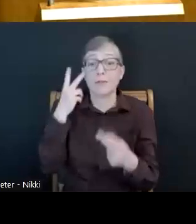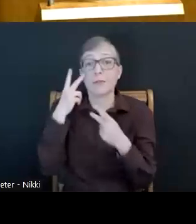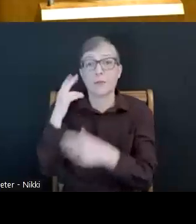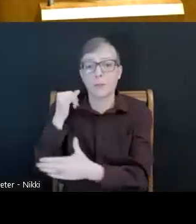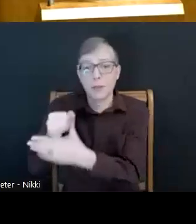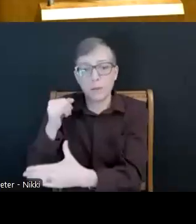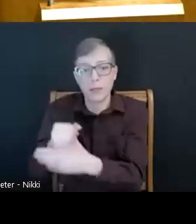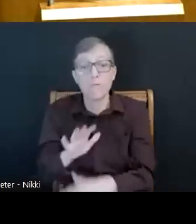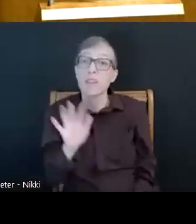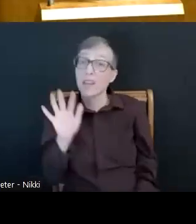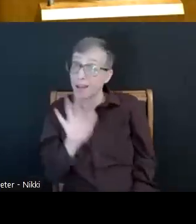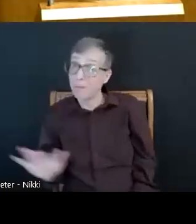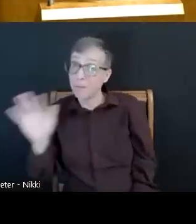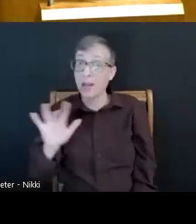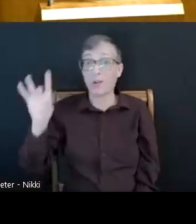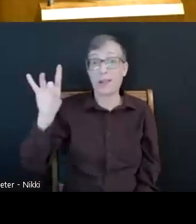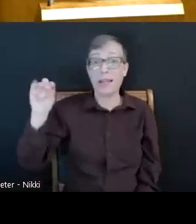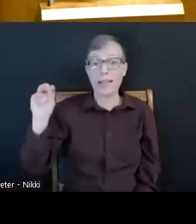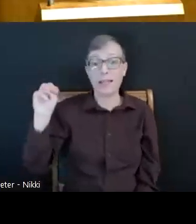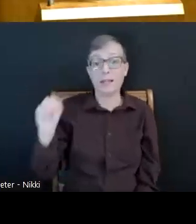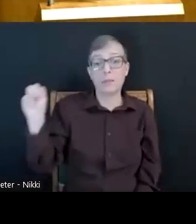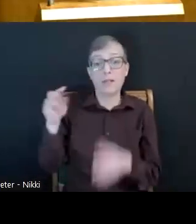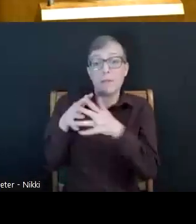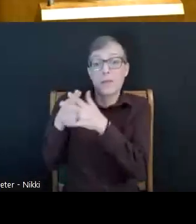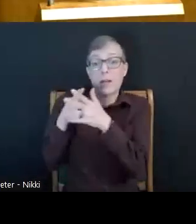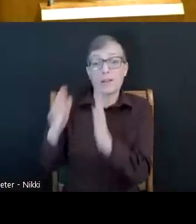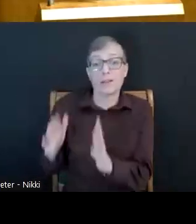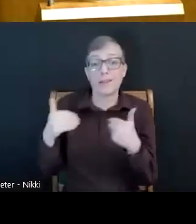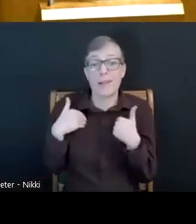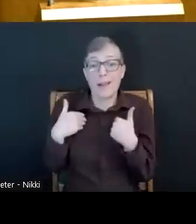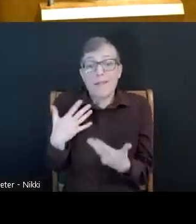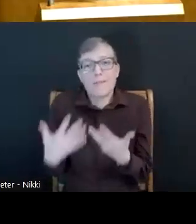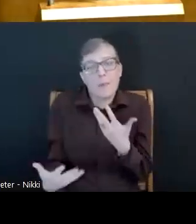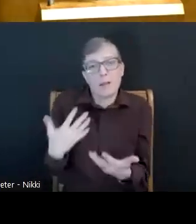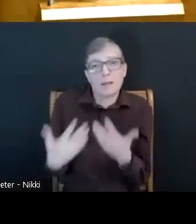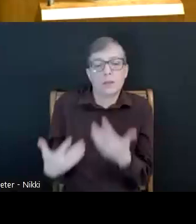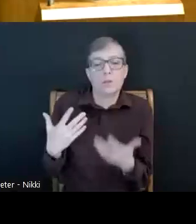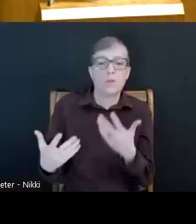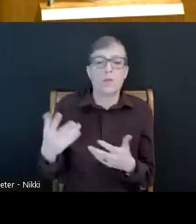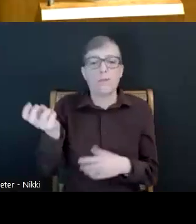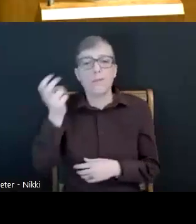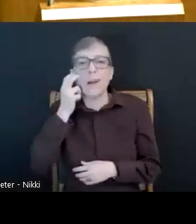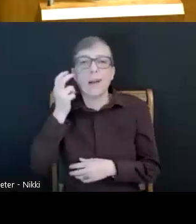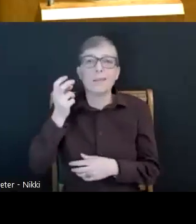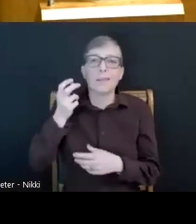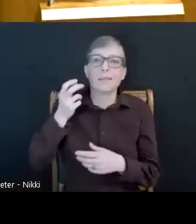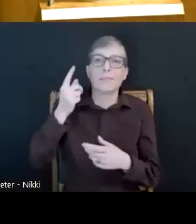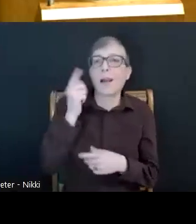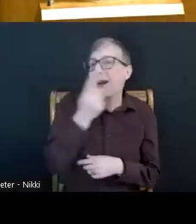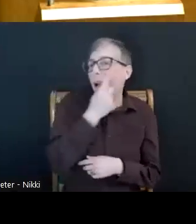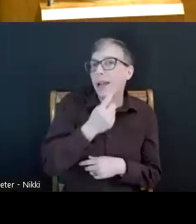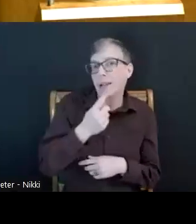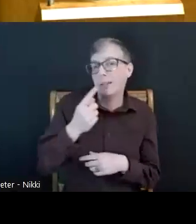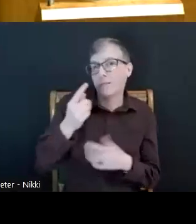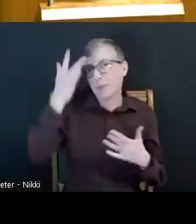eye diseases. And of course, some of these are age-related, like age-related macular degeneration. So as we all